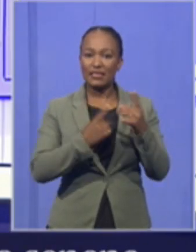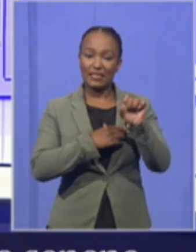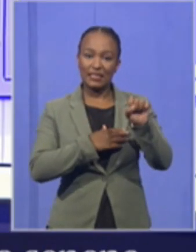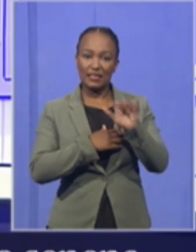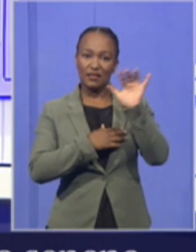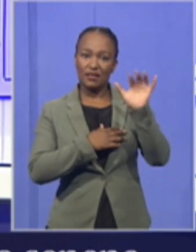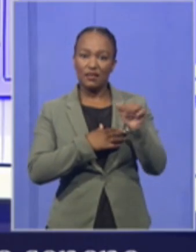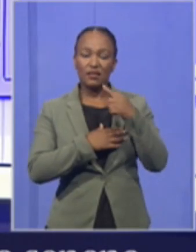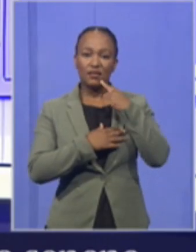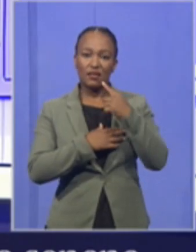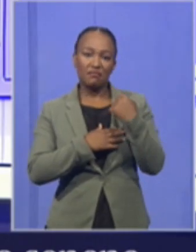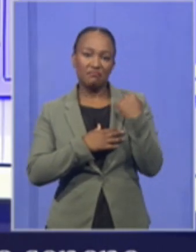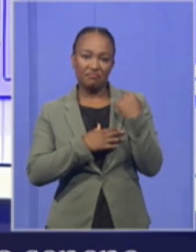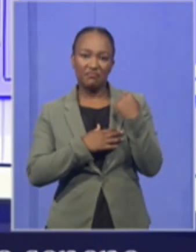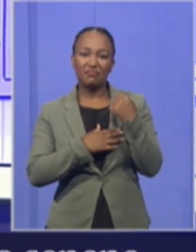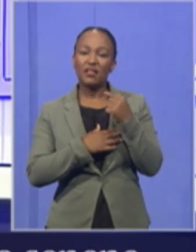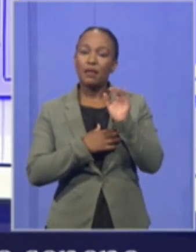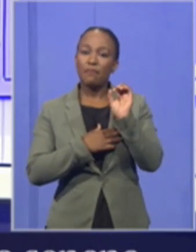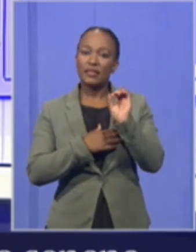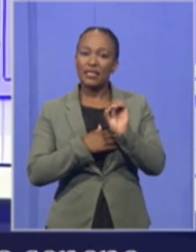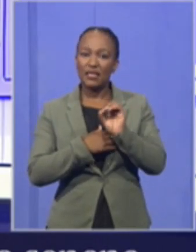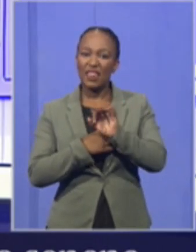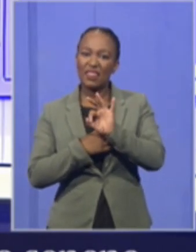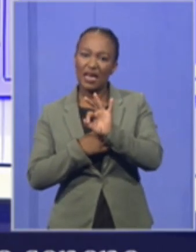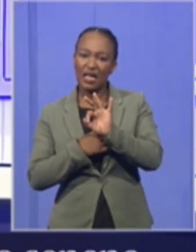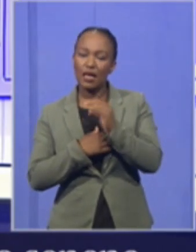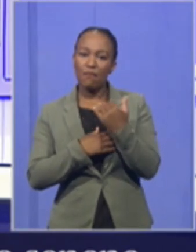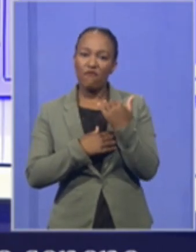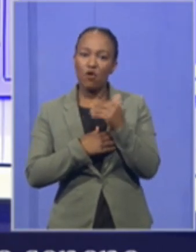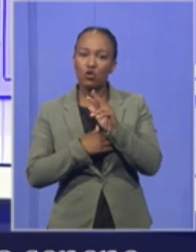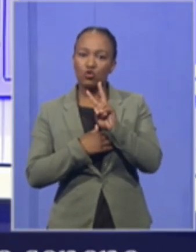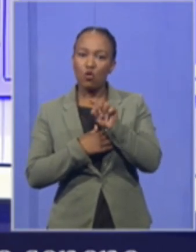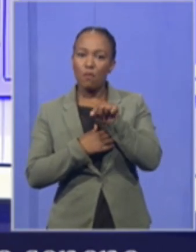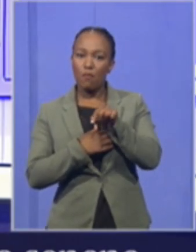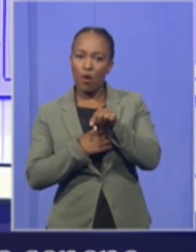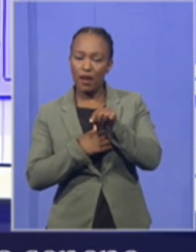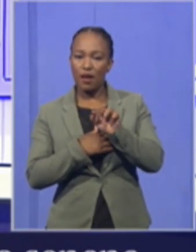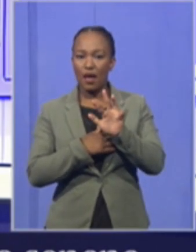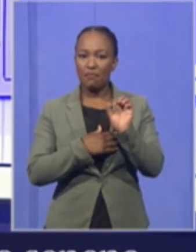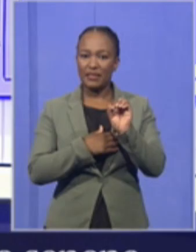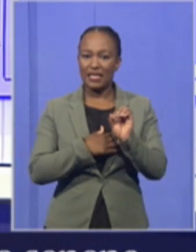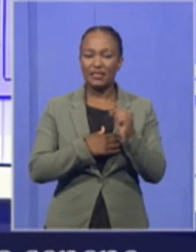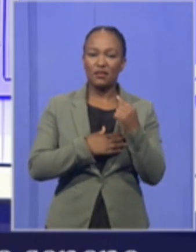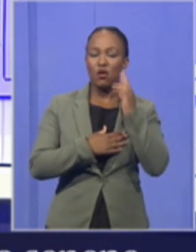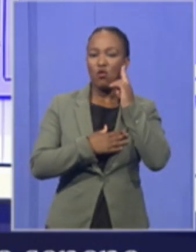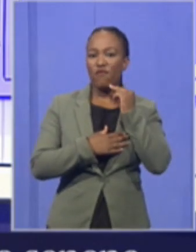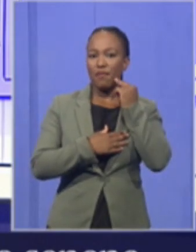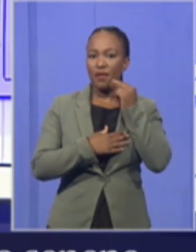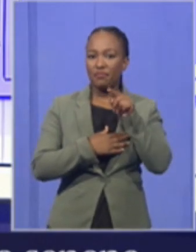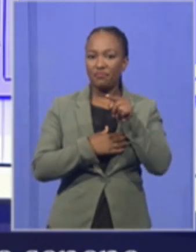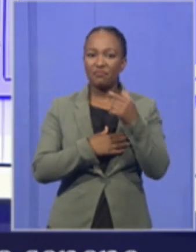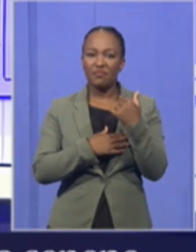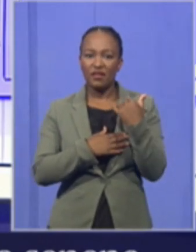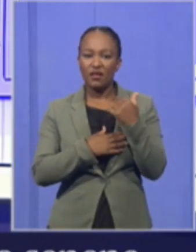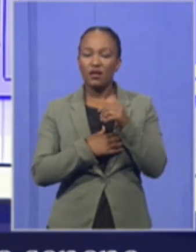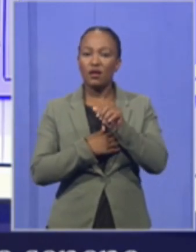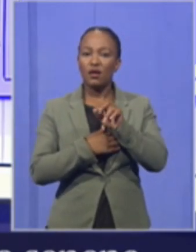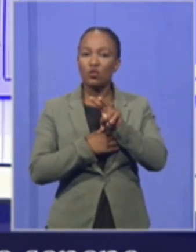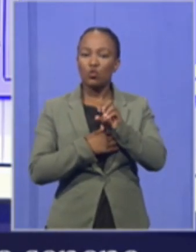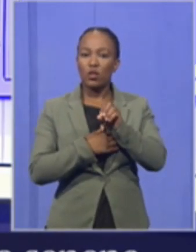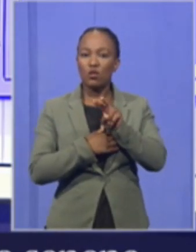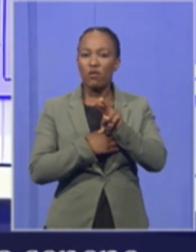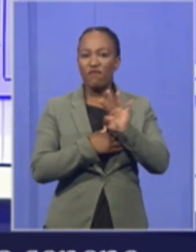sa Sedimonthole ke diperesente di le 3 go tswa go di le 2.9 ka Ngwanatsele. Selo sa